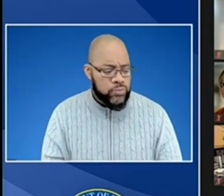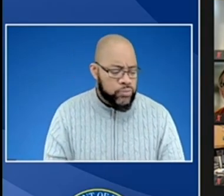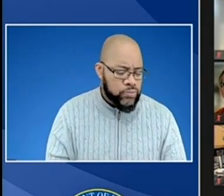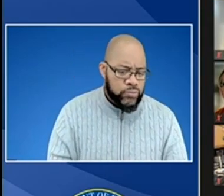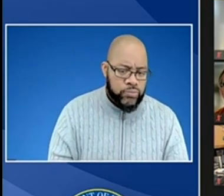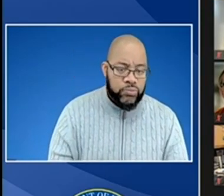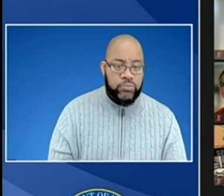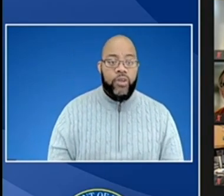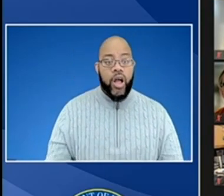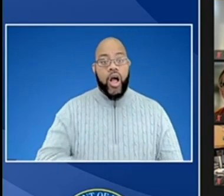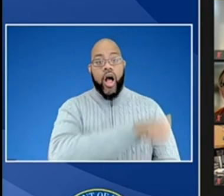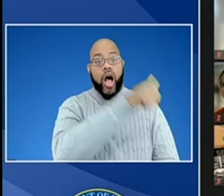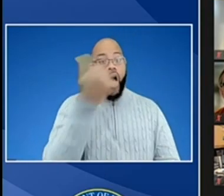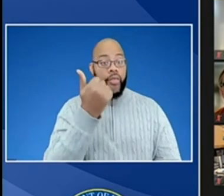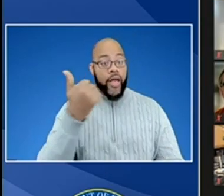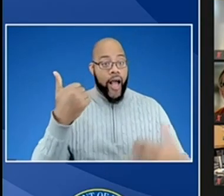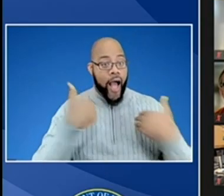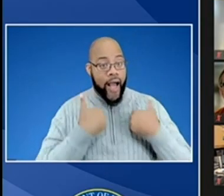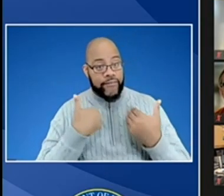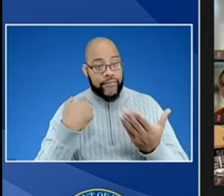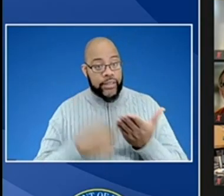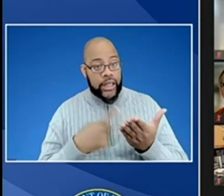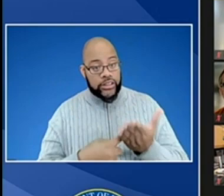Anyone else?